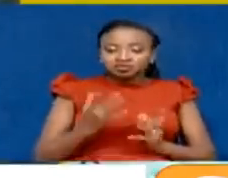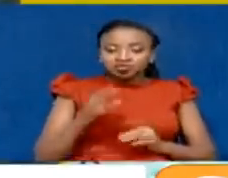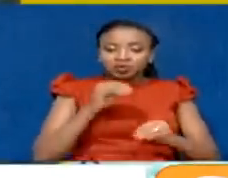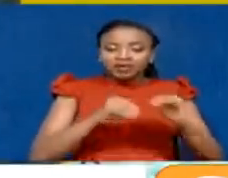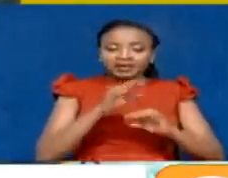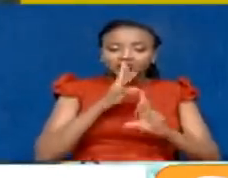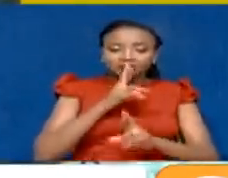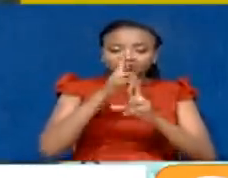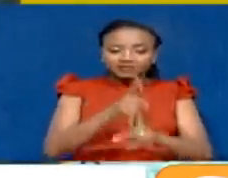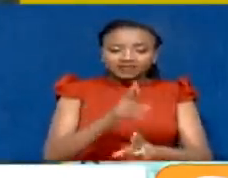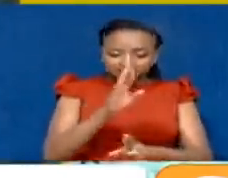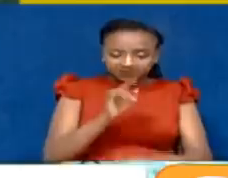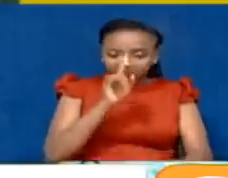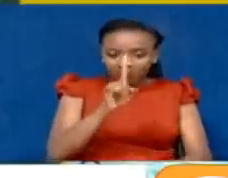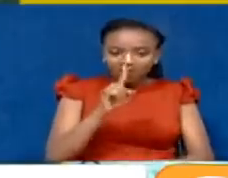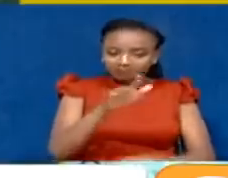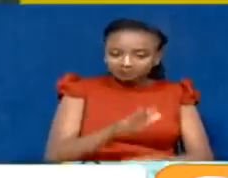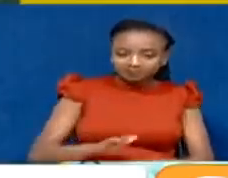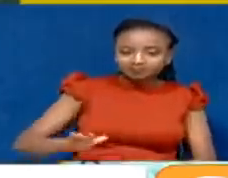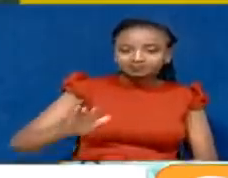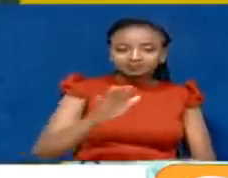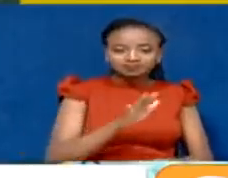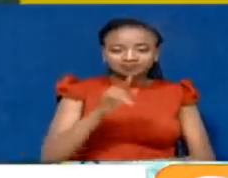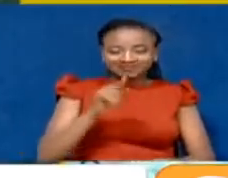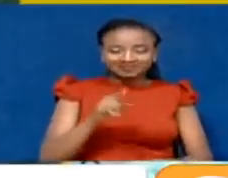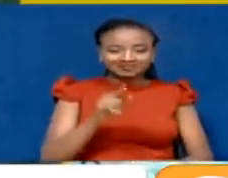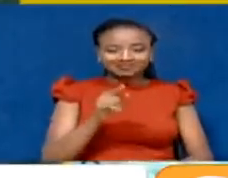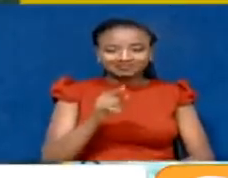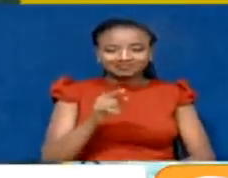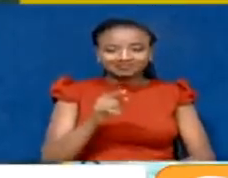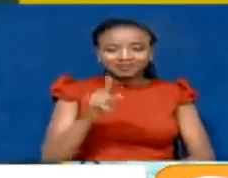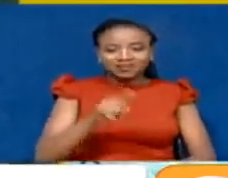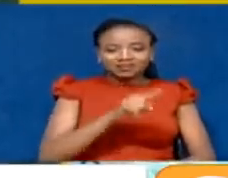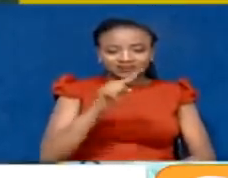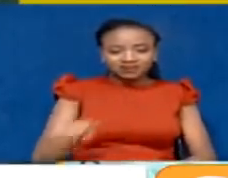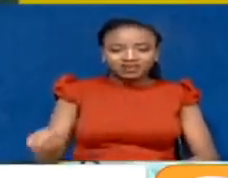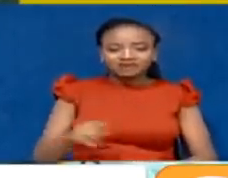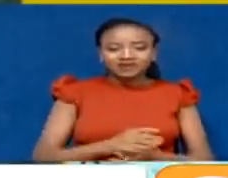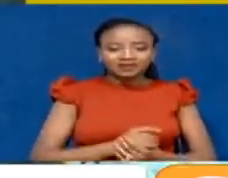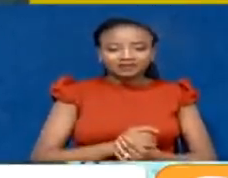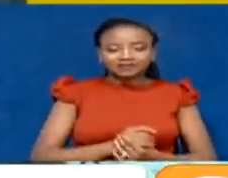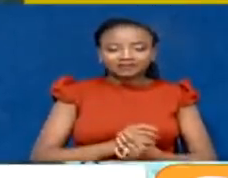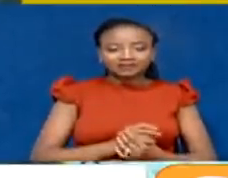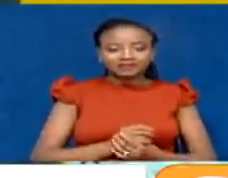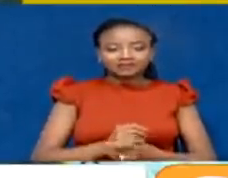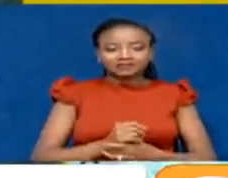for one of the constituencies has been nullified, that is